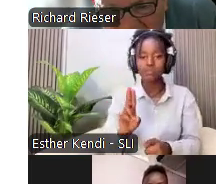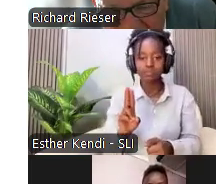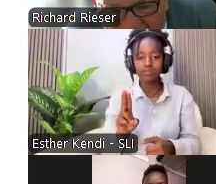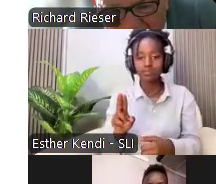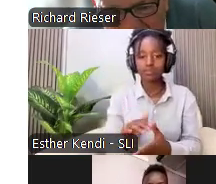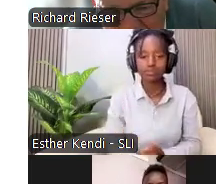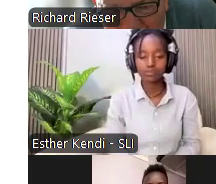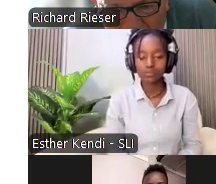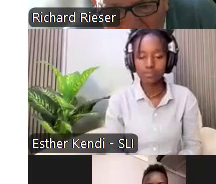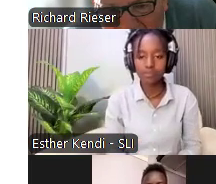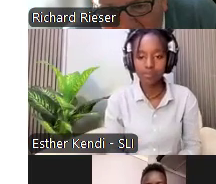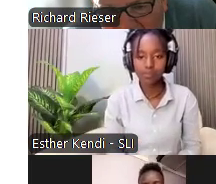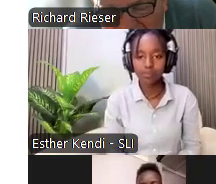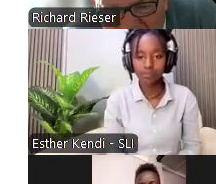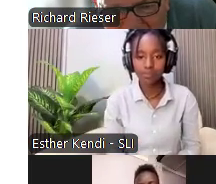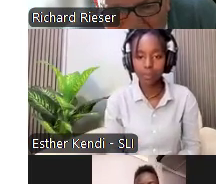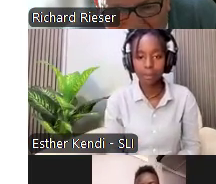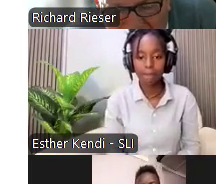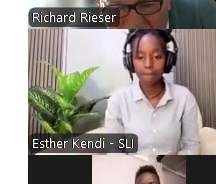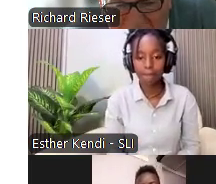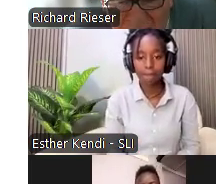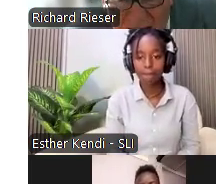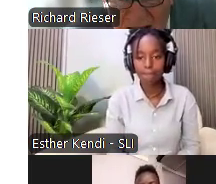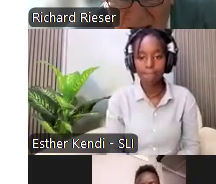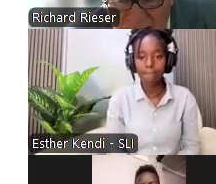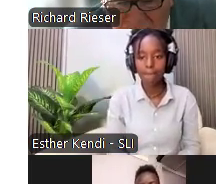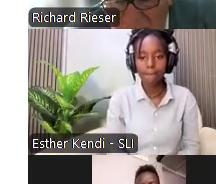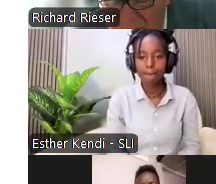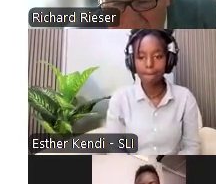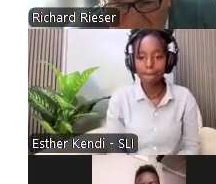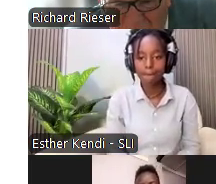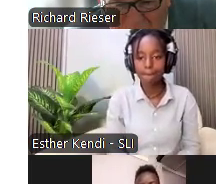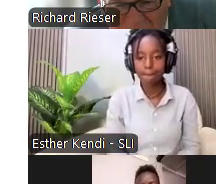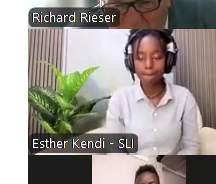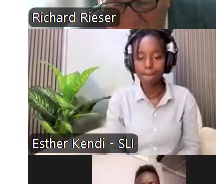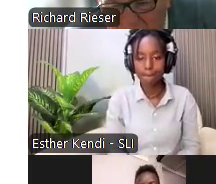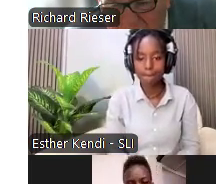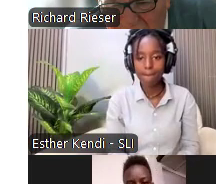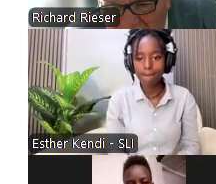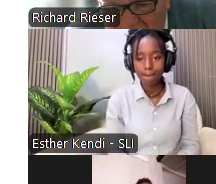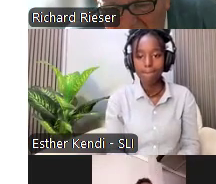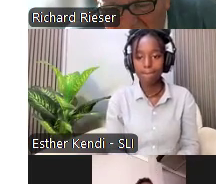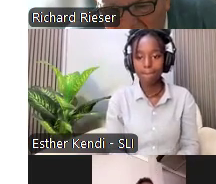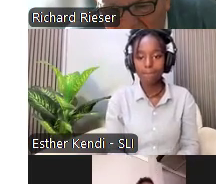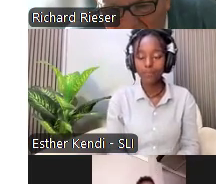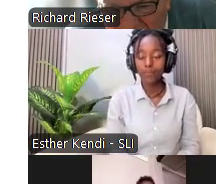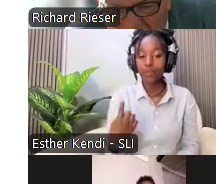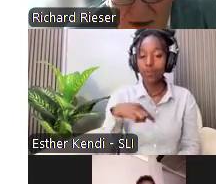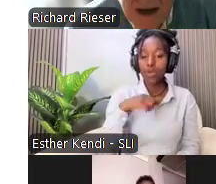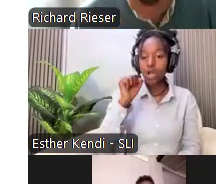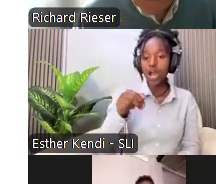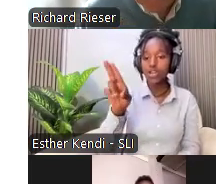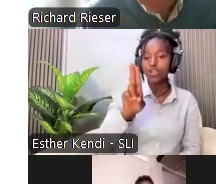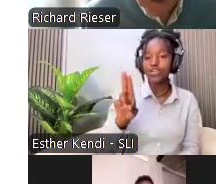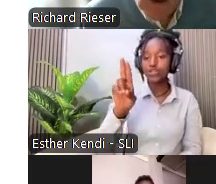software, and it's important that that's there so that now, you know, we can use text to type or type